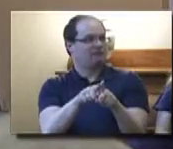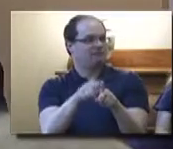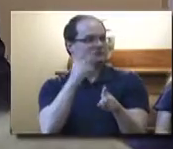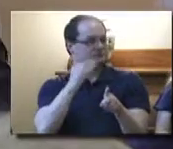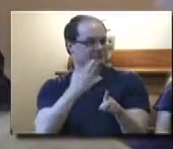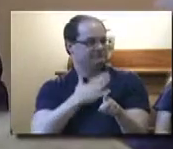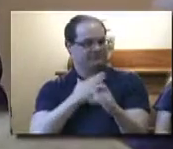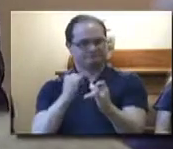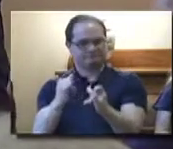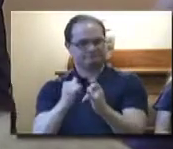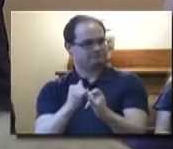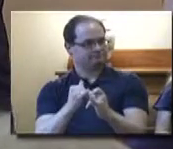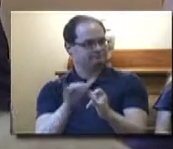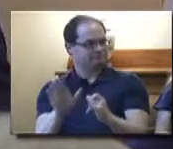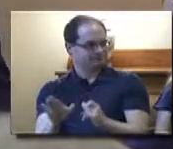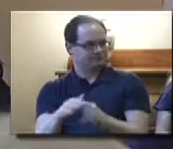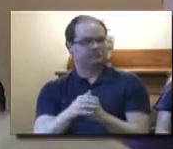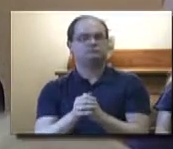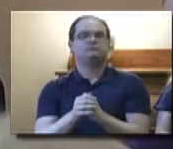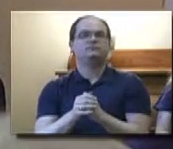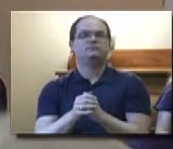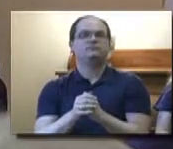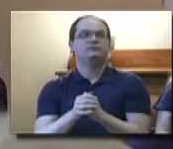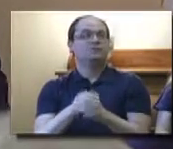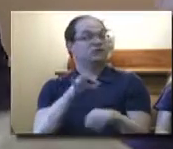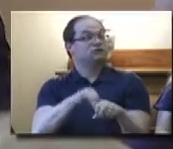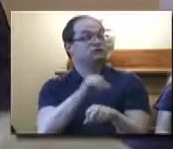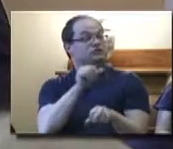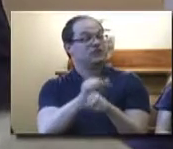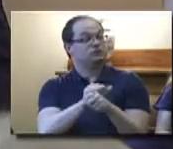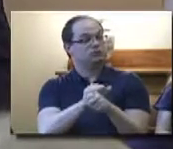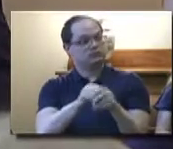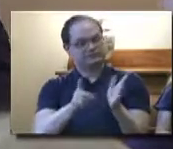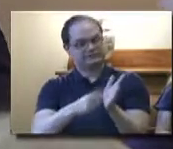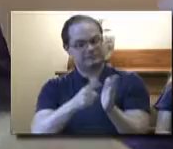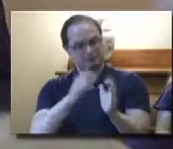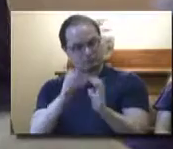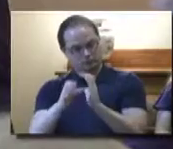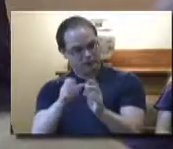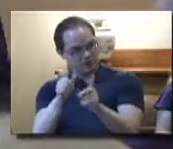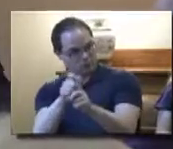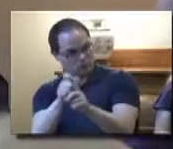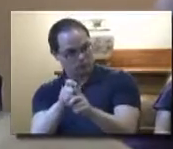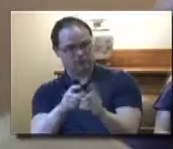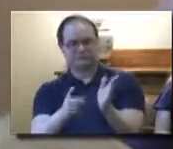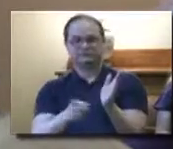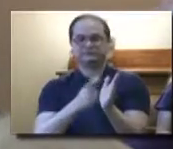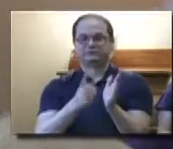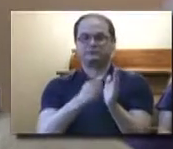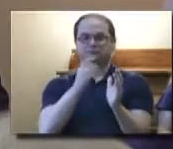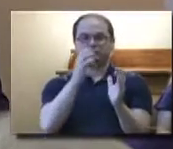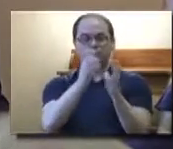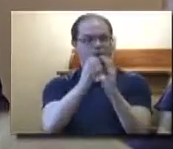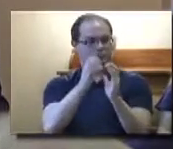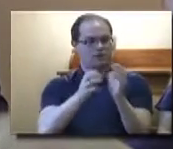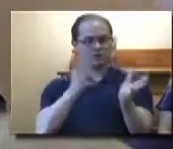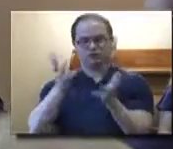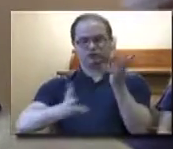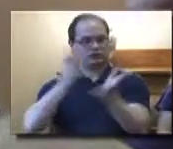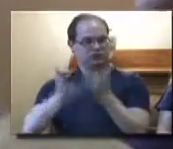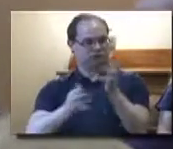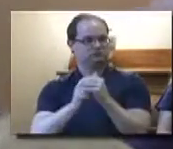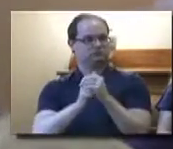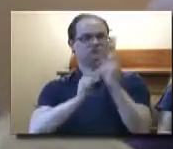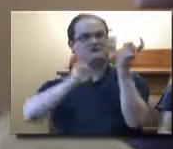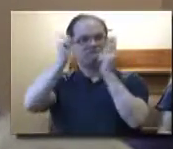And as Jean pointed out, some of us communicate with words and some of us communicate with gestures and